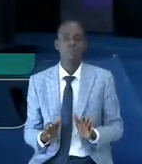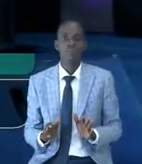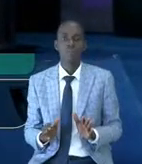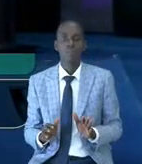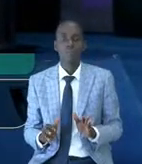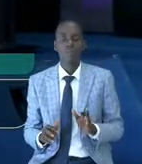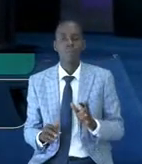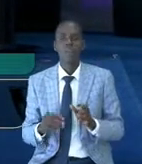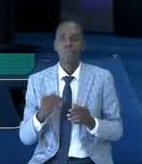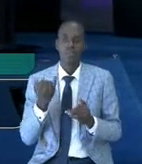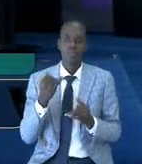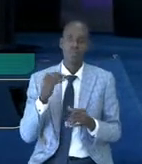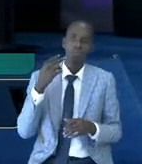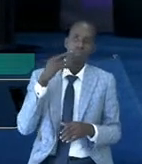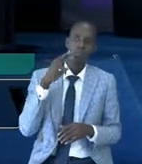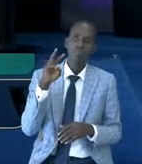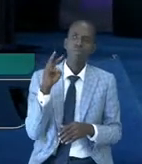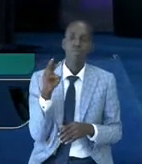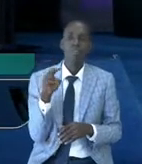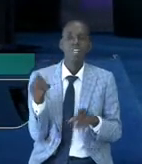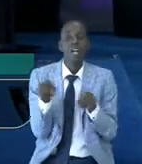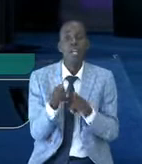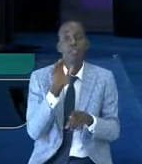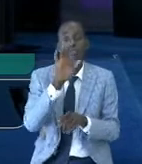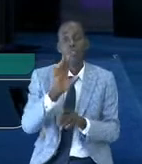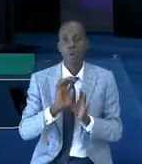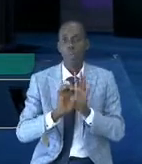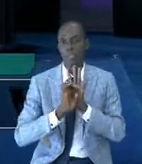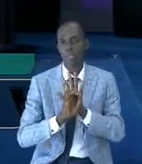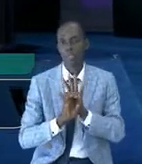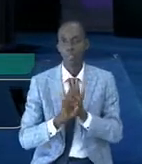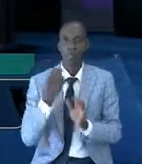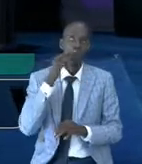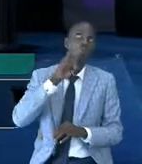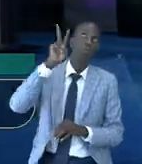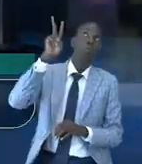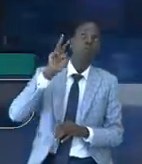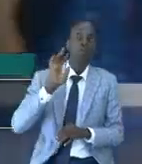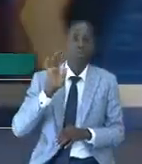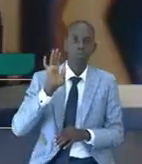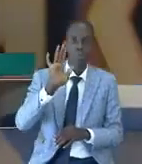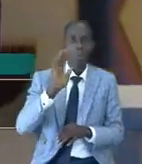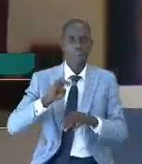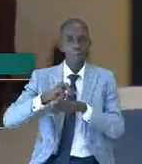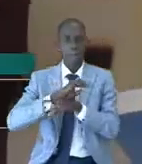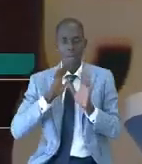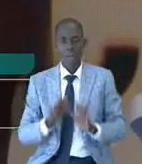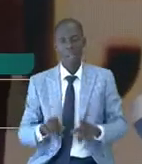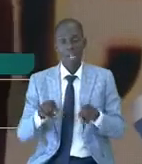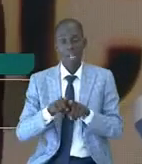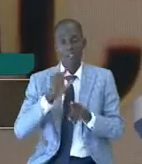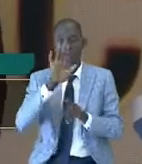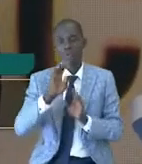How? As your model. Behold your Master. As your model. If there is